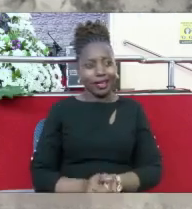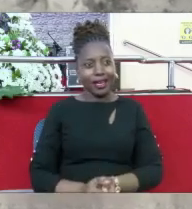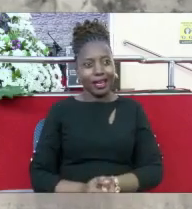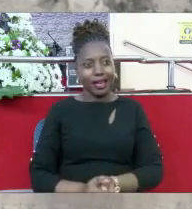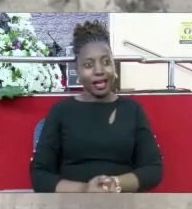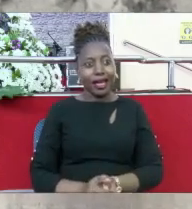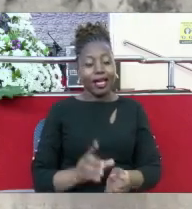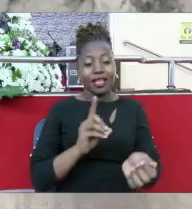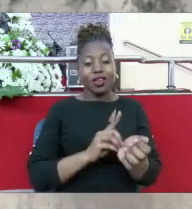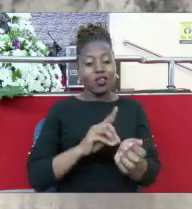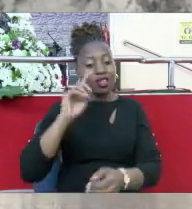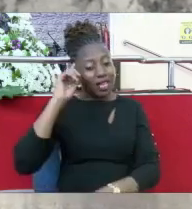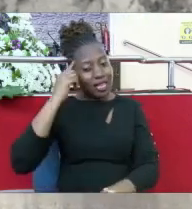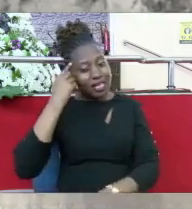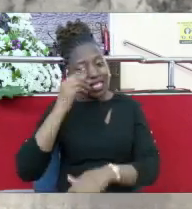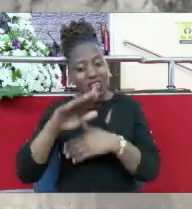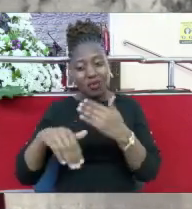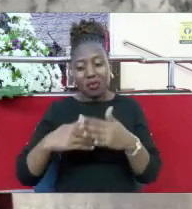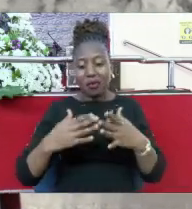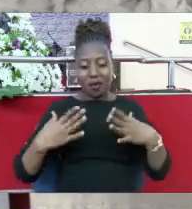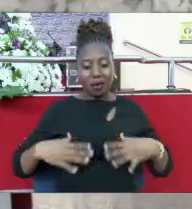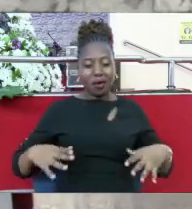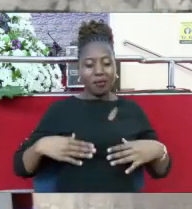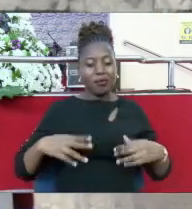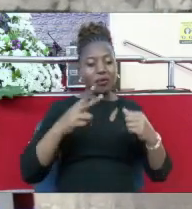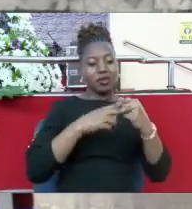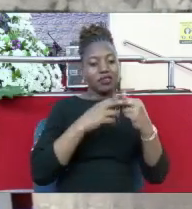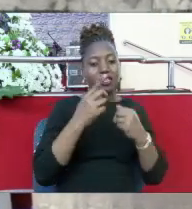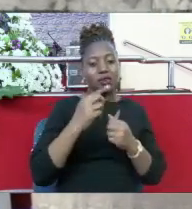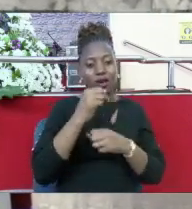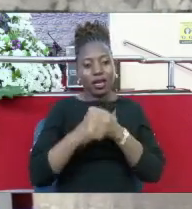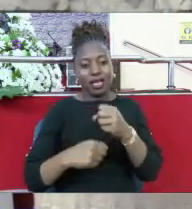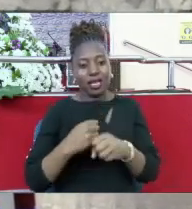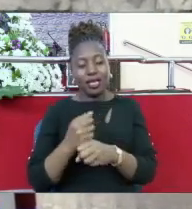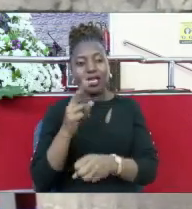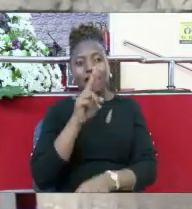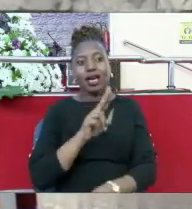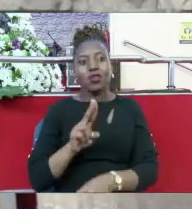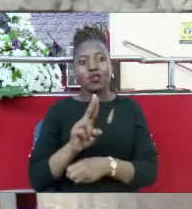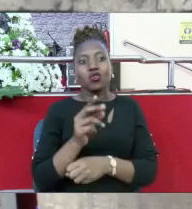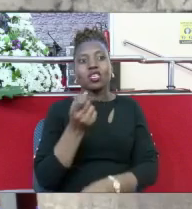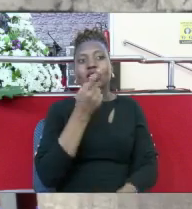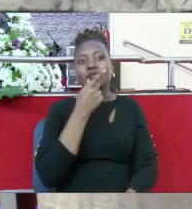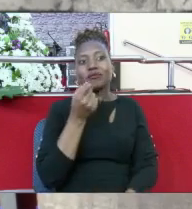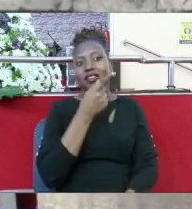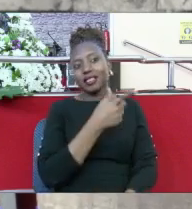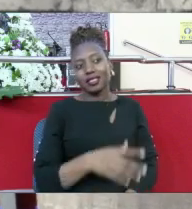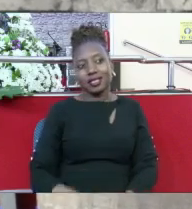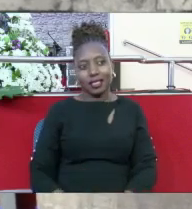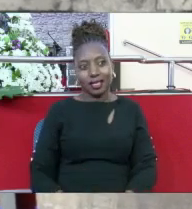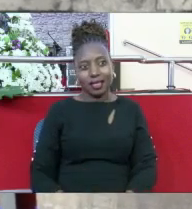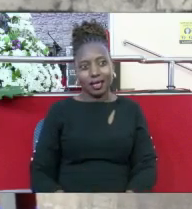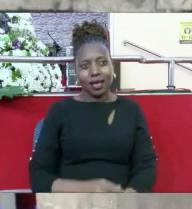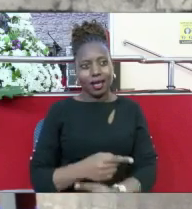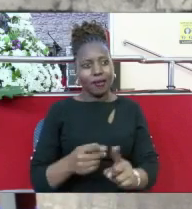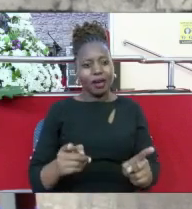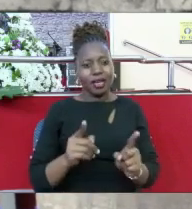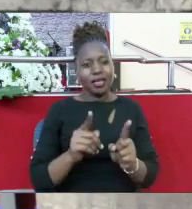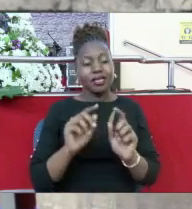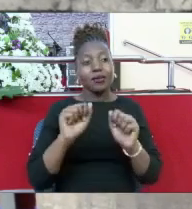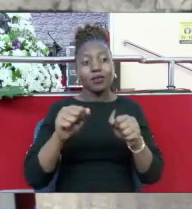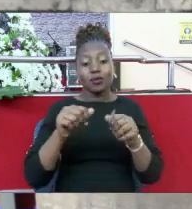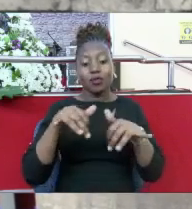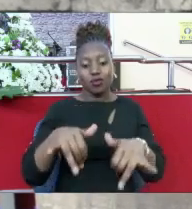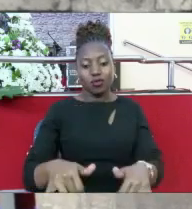kwamba ukifikisha huo umri ni lazima uwe unatumia dawa fulani. You can stay healthy because Jesus Christ redeemed us. Unaweza kuwa katika